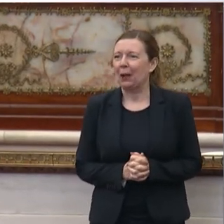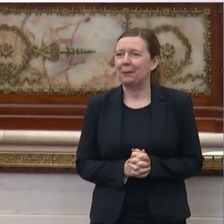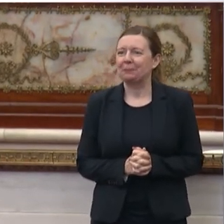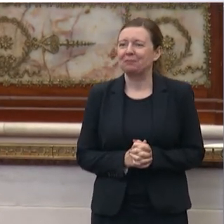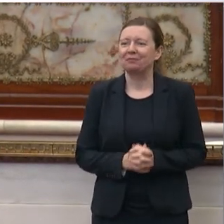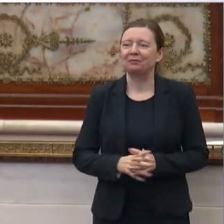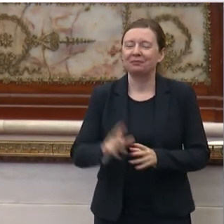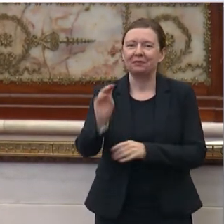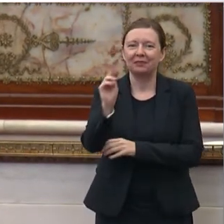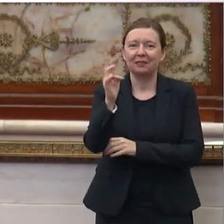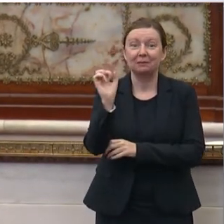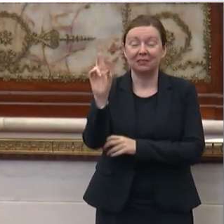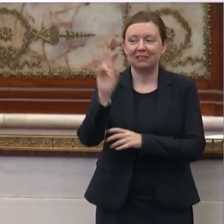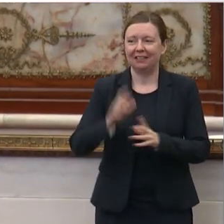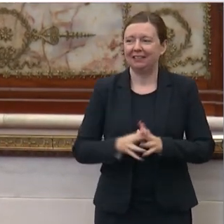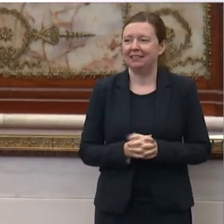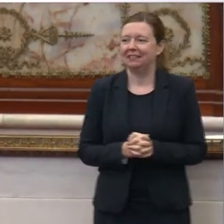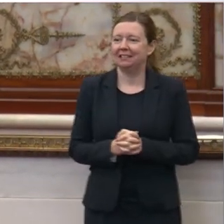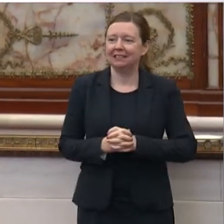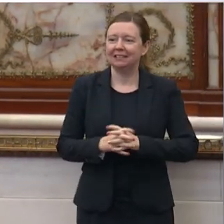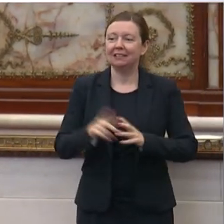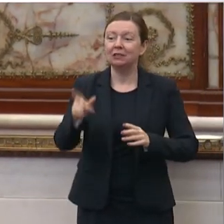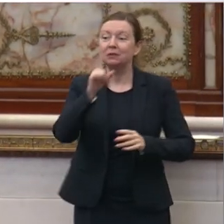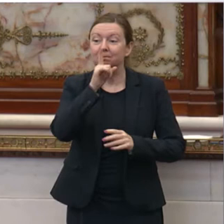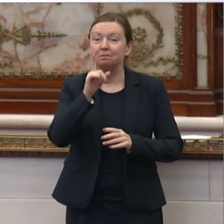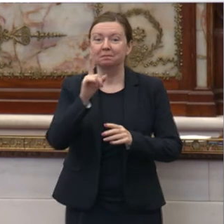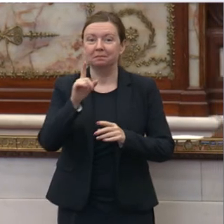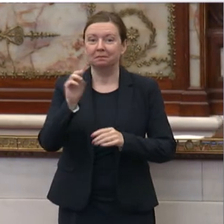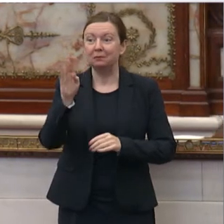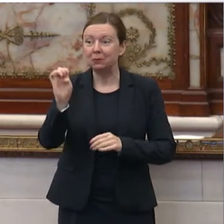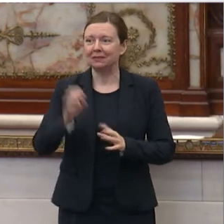Mr. Decker? Mr. Decker, you're muted.